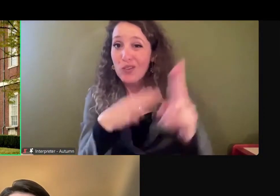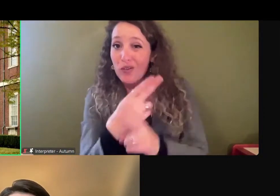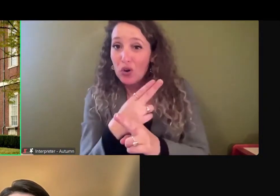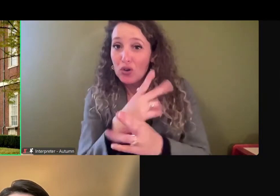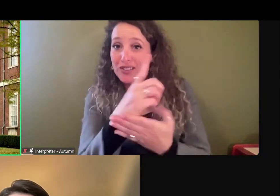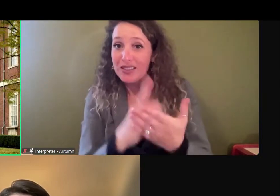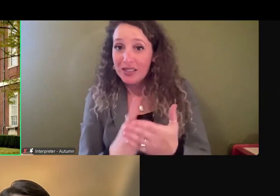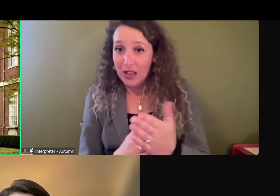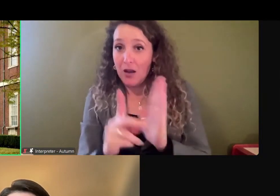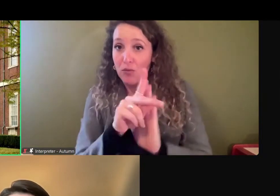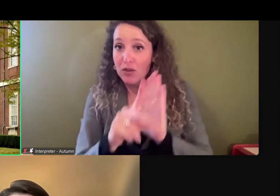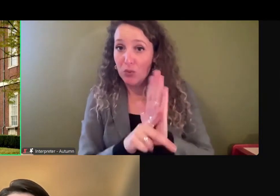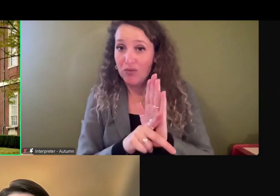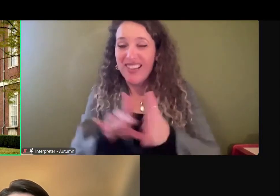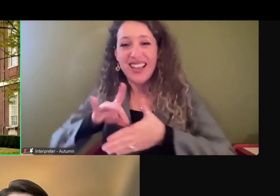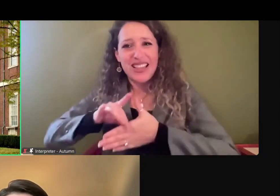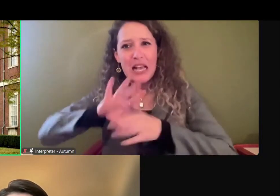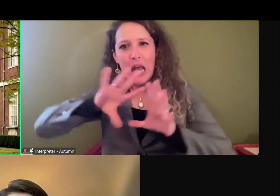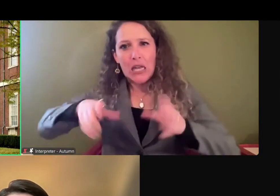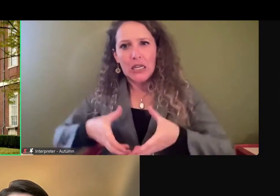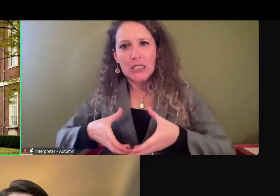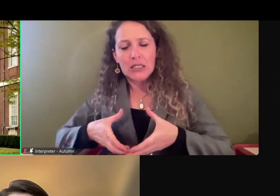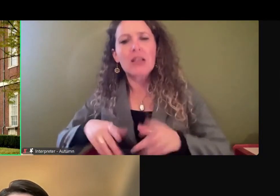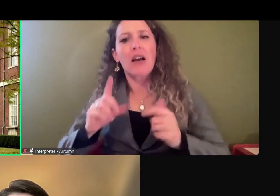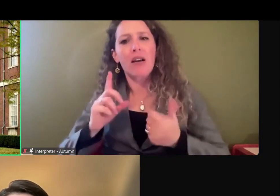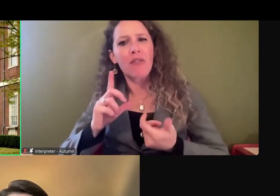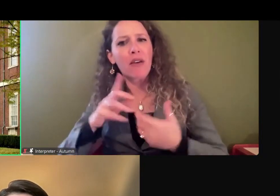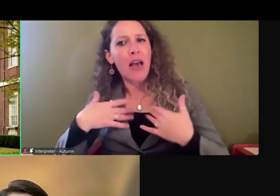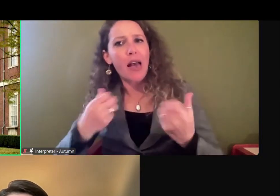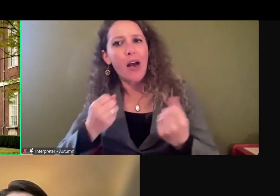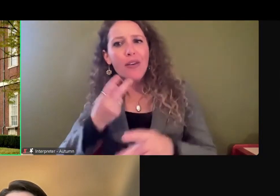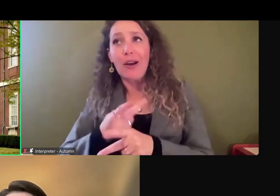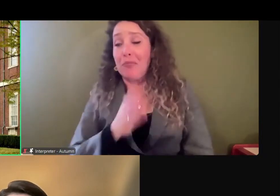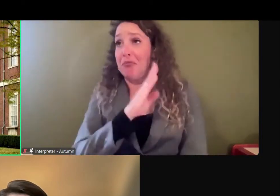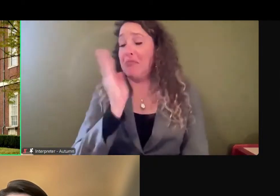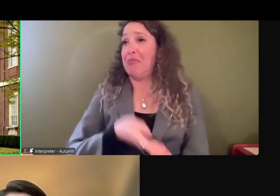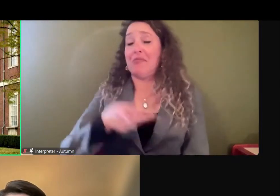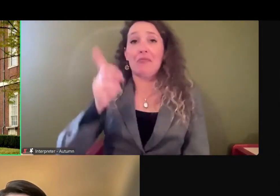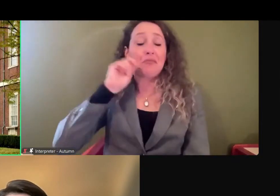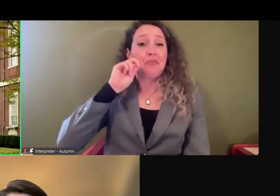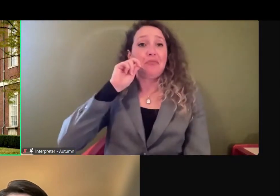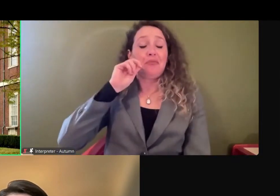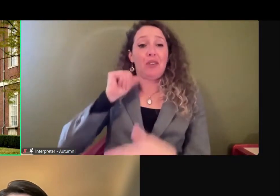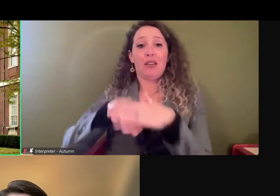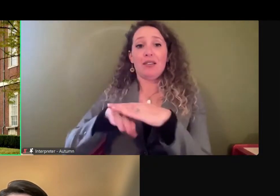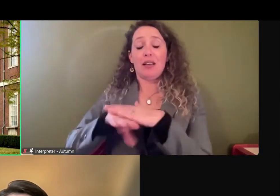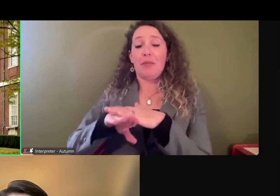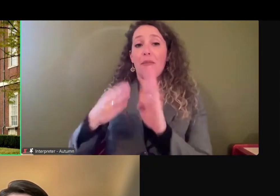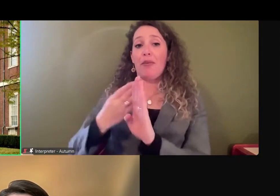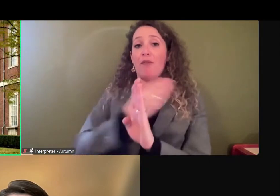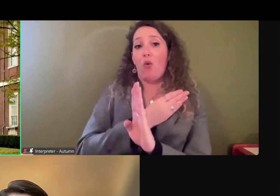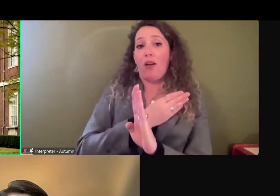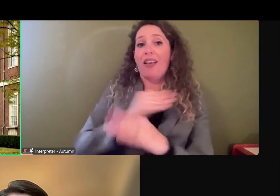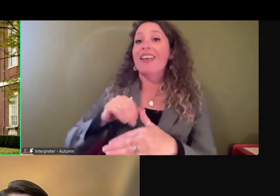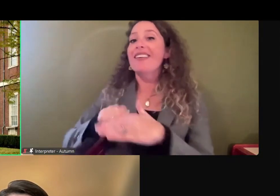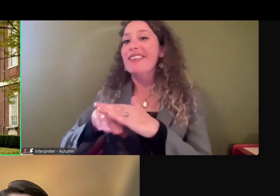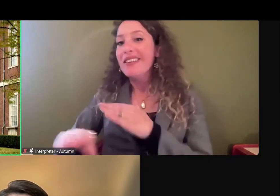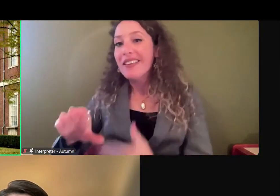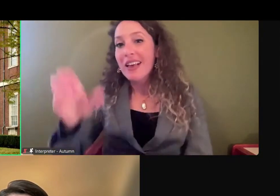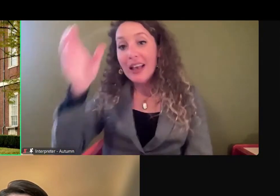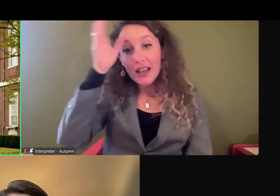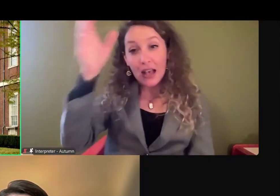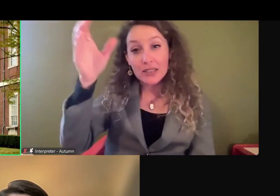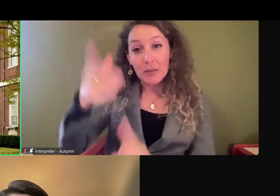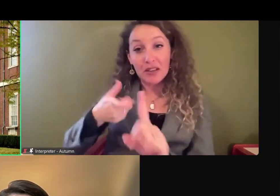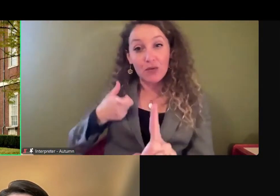of healthcare. They've never heard about accessibility before. Accessibility concepts has been developed from